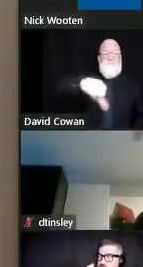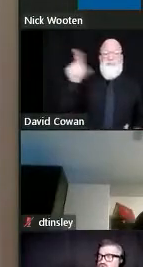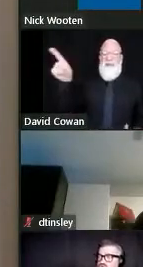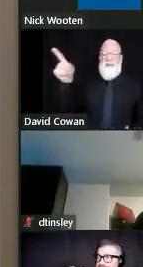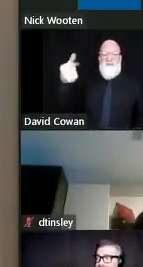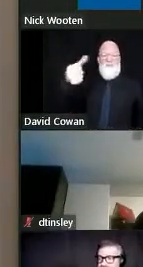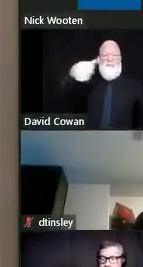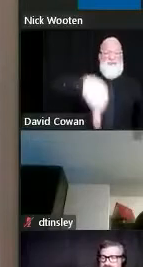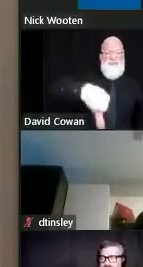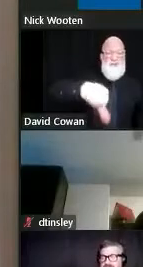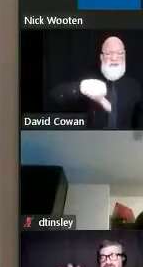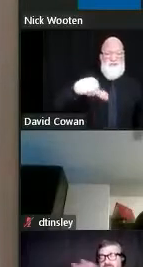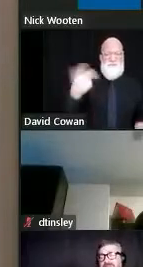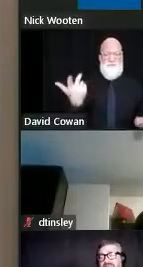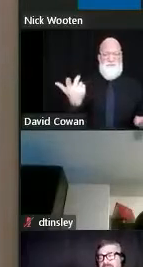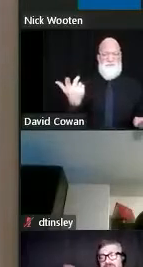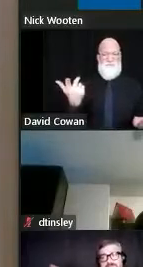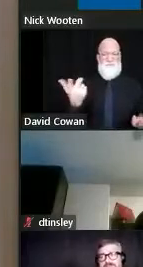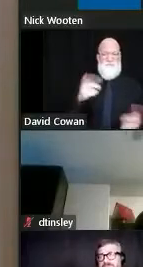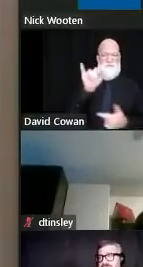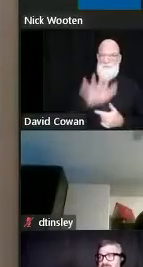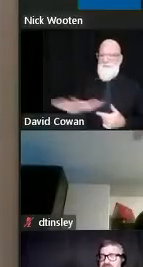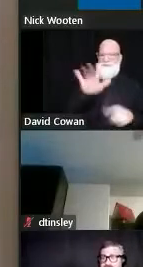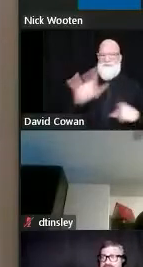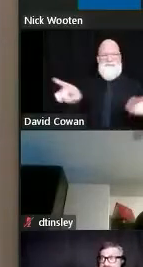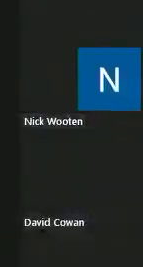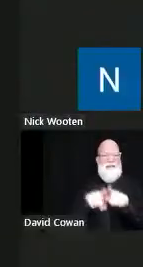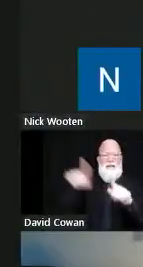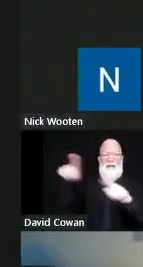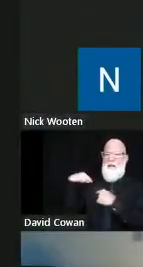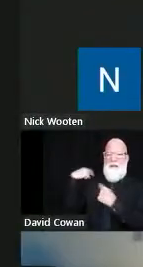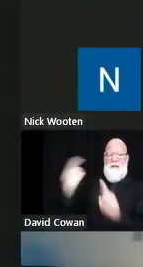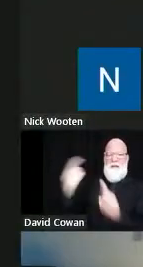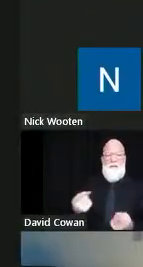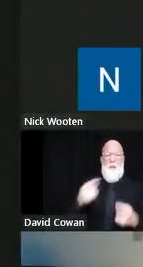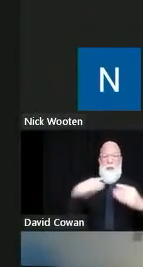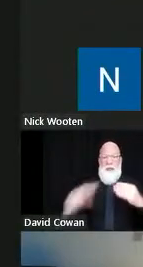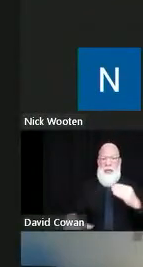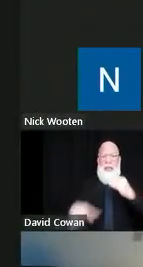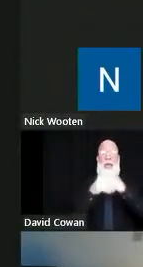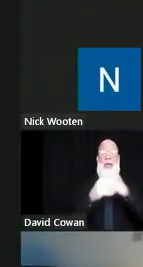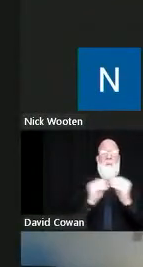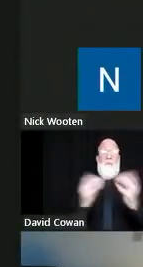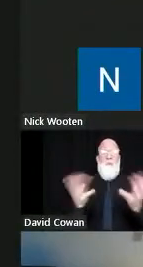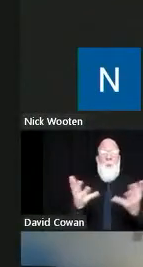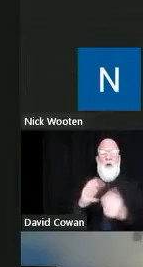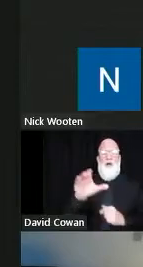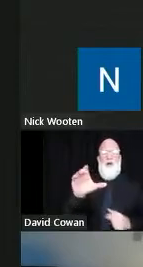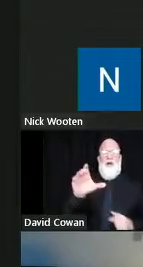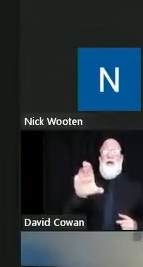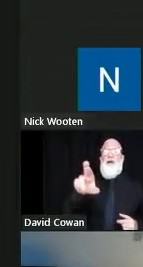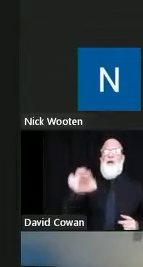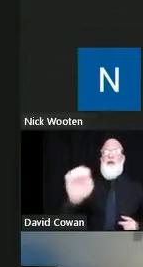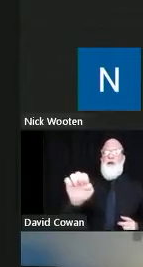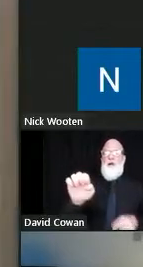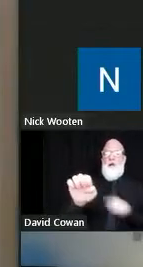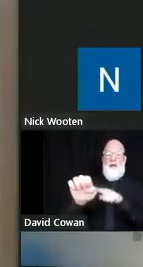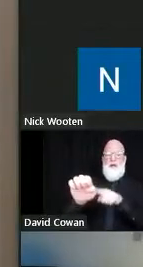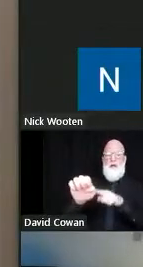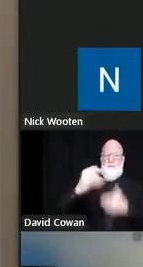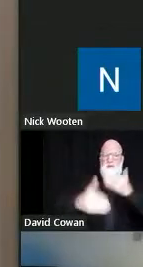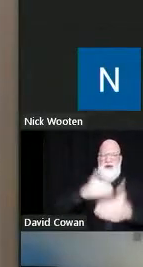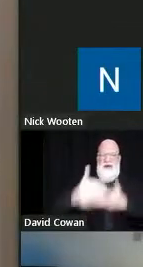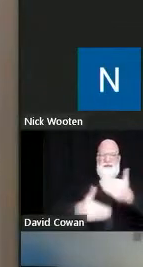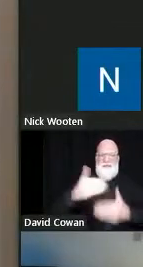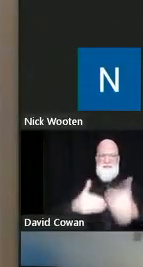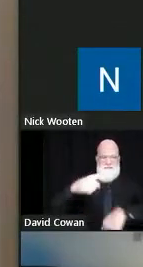period and the curability on these ballots now so that there is an issue in with their voter ID and cure it so we have